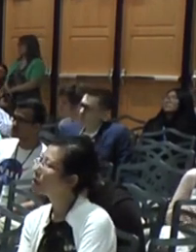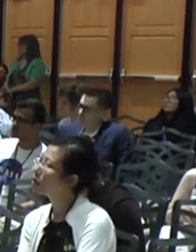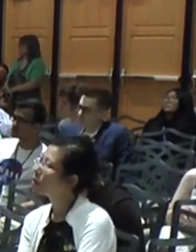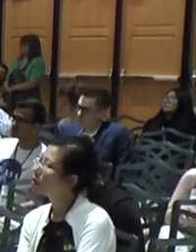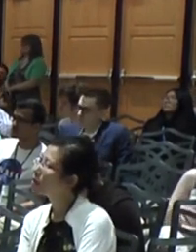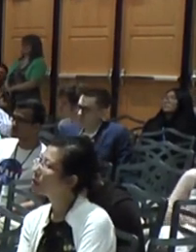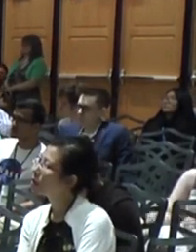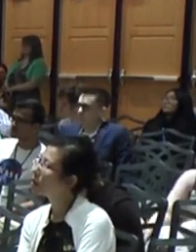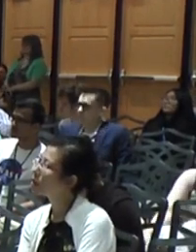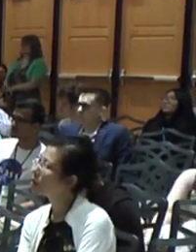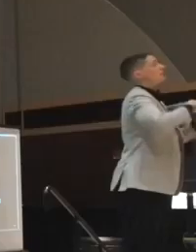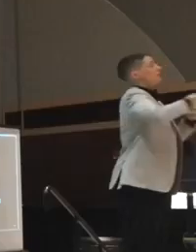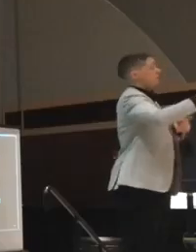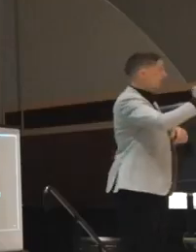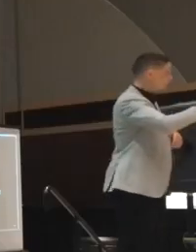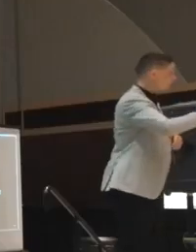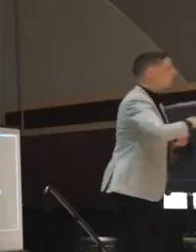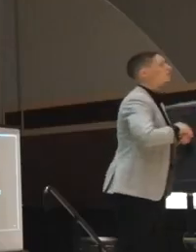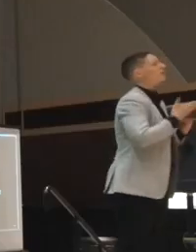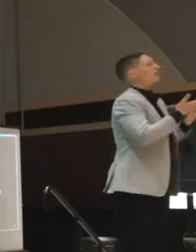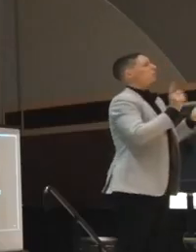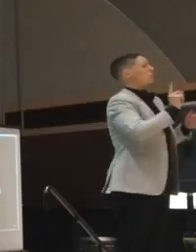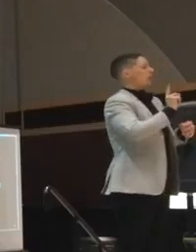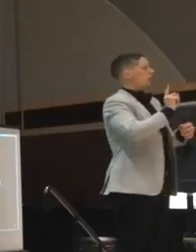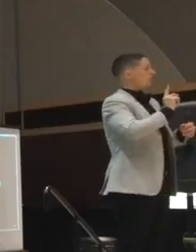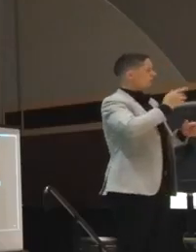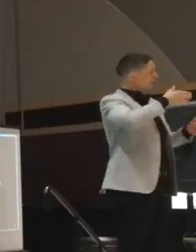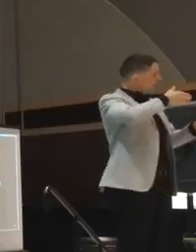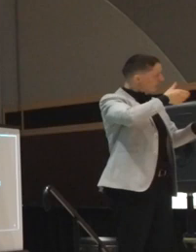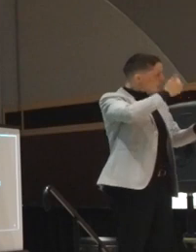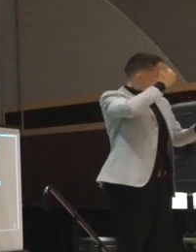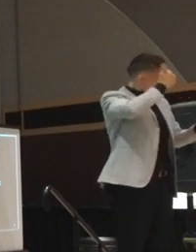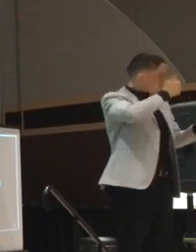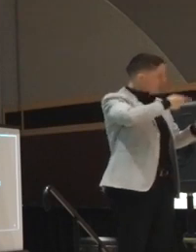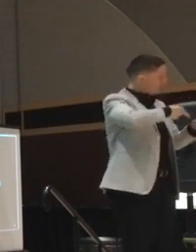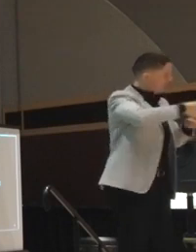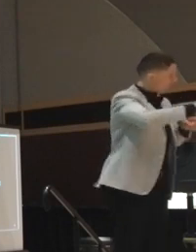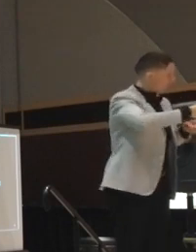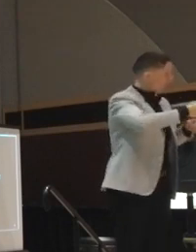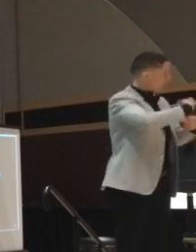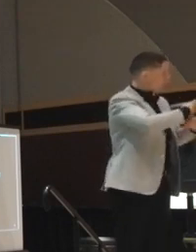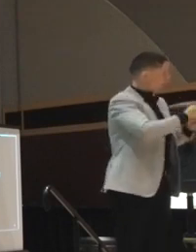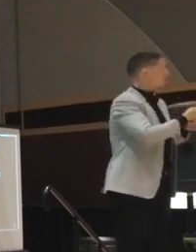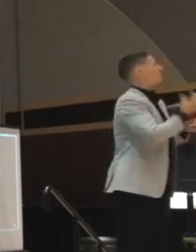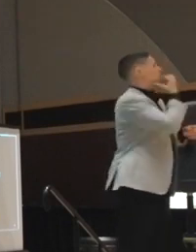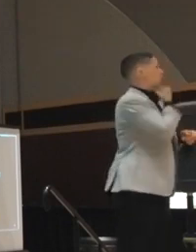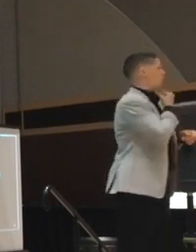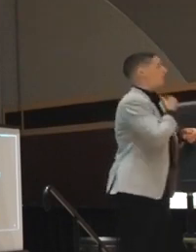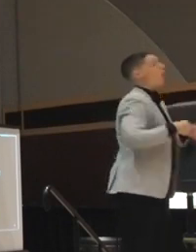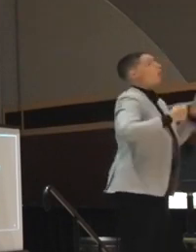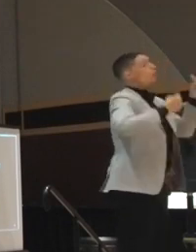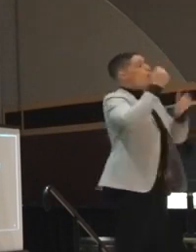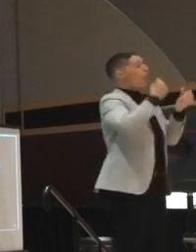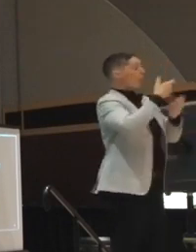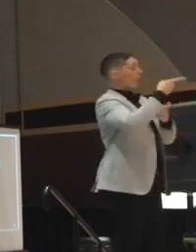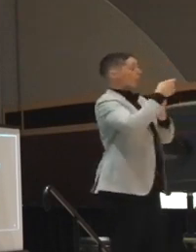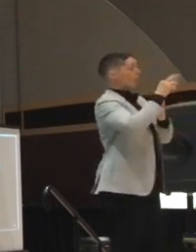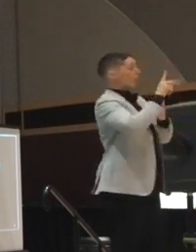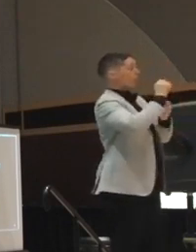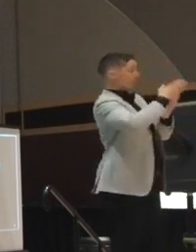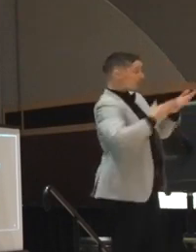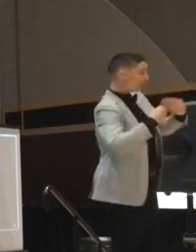insurance, things where knowledge of a specialized product is appreciated. Car parts was another one that's been